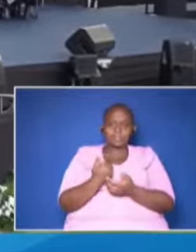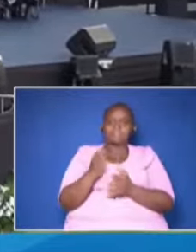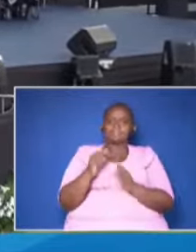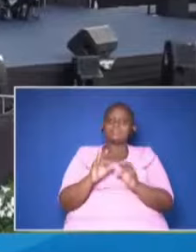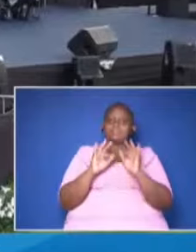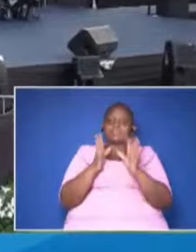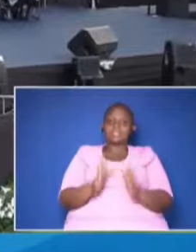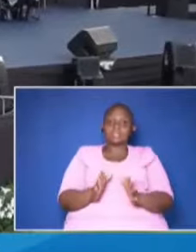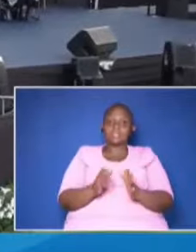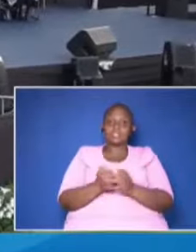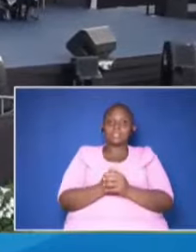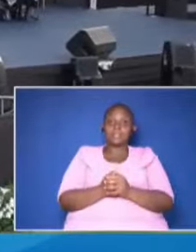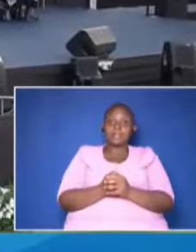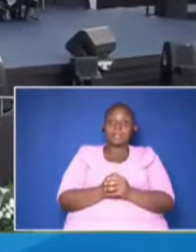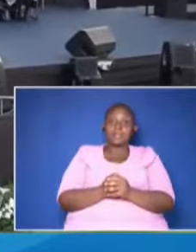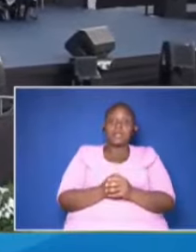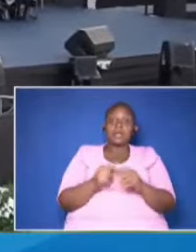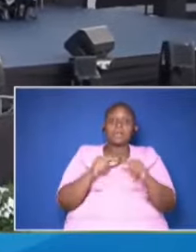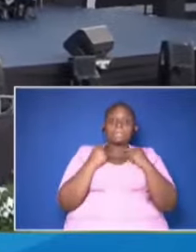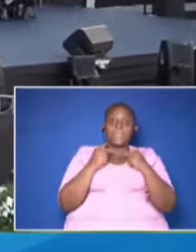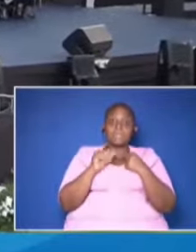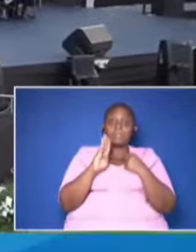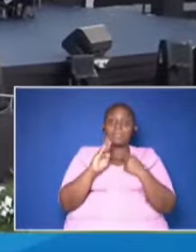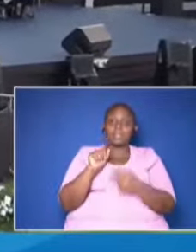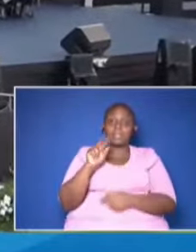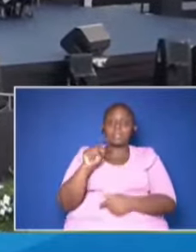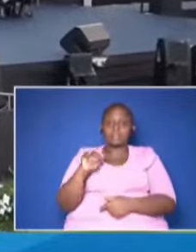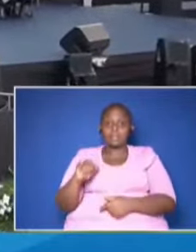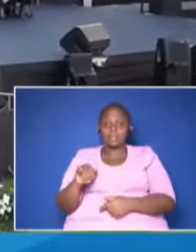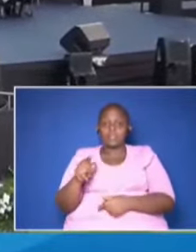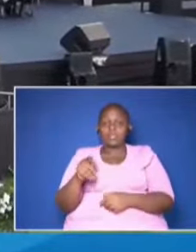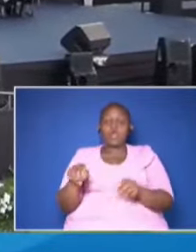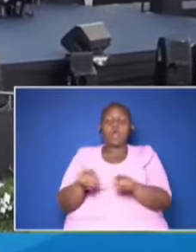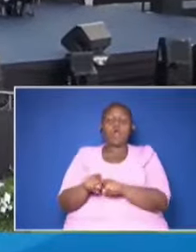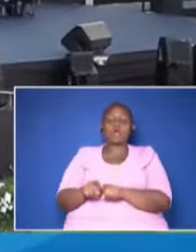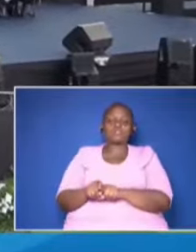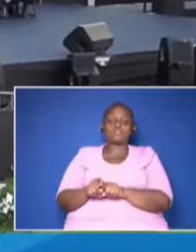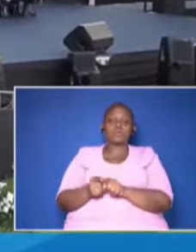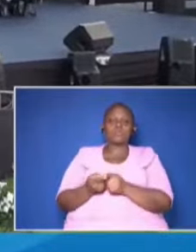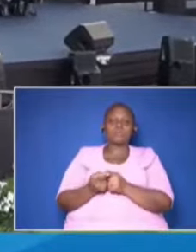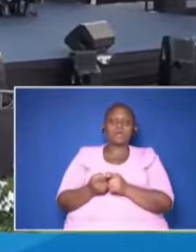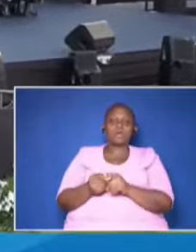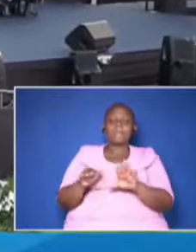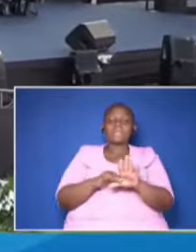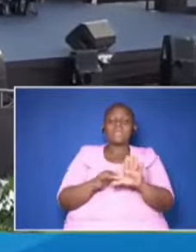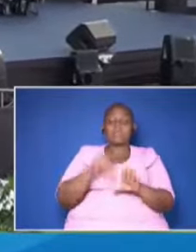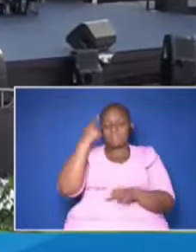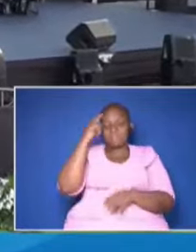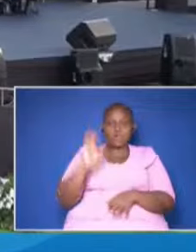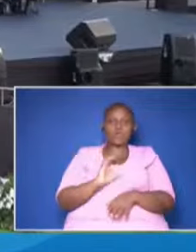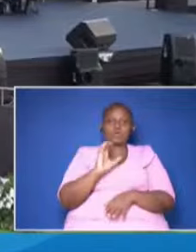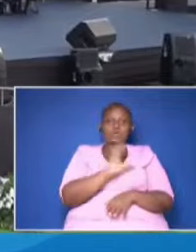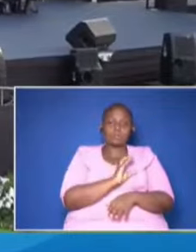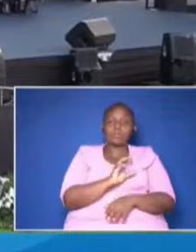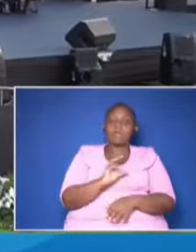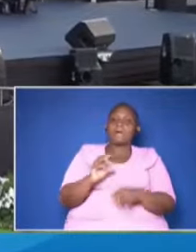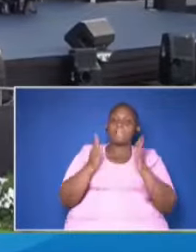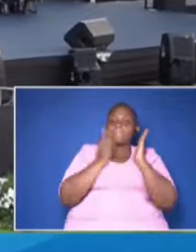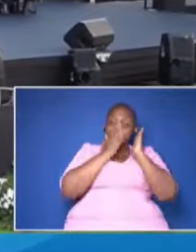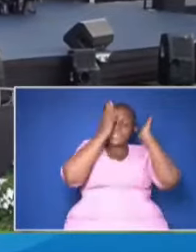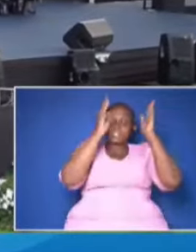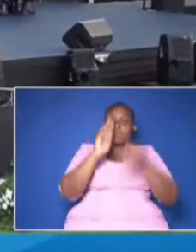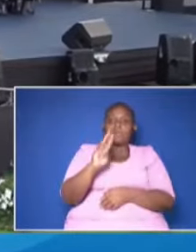Interpreter of Ben was also a member of this committee Bop from all the way